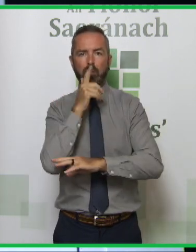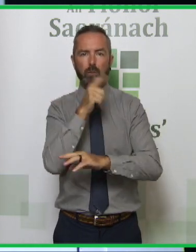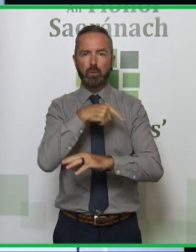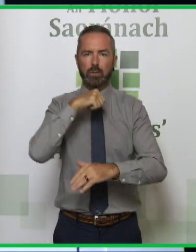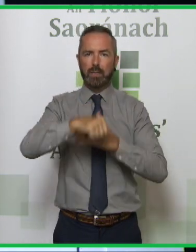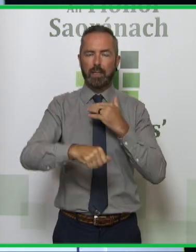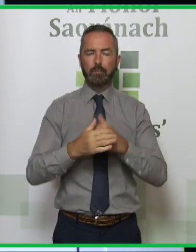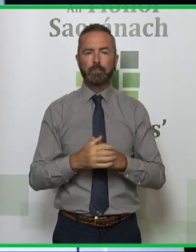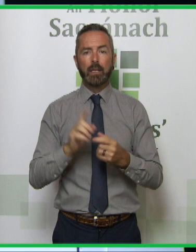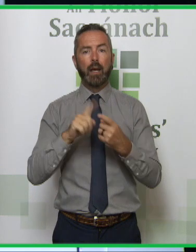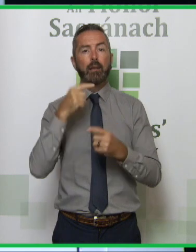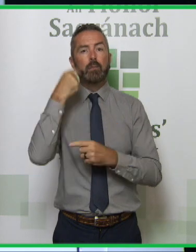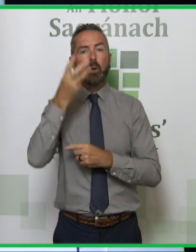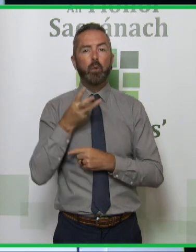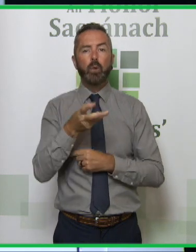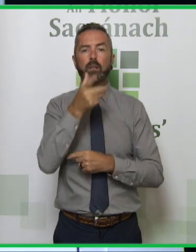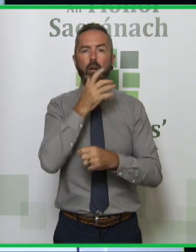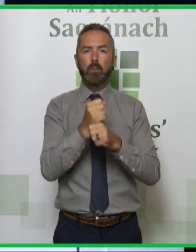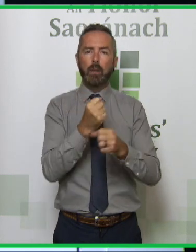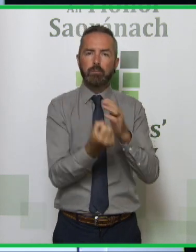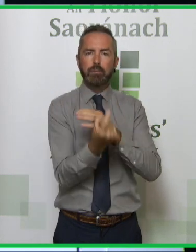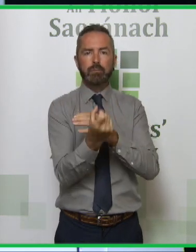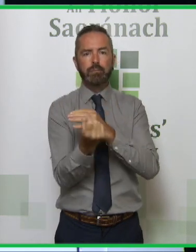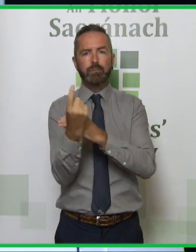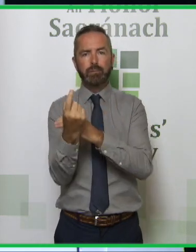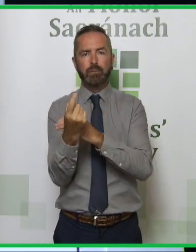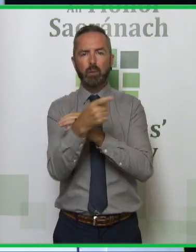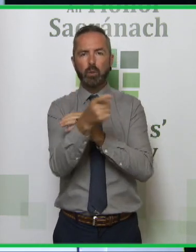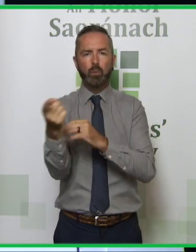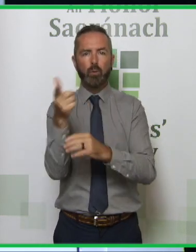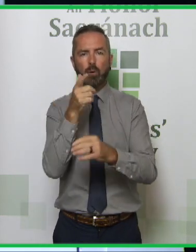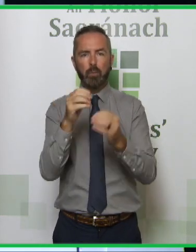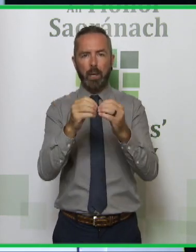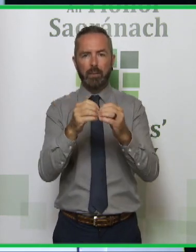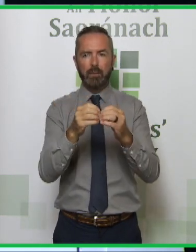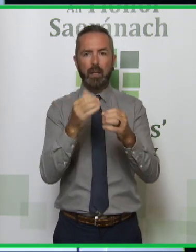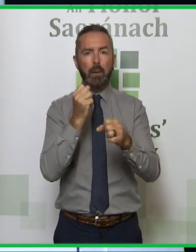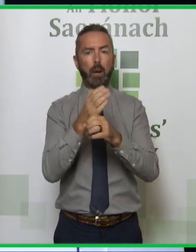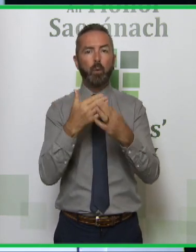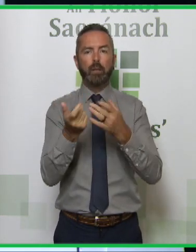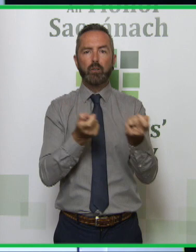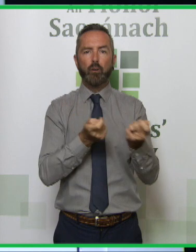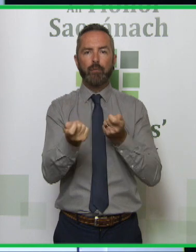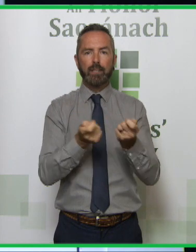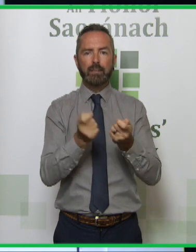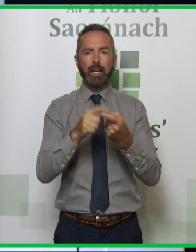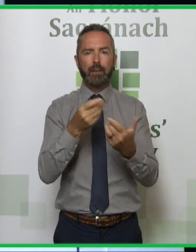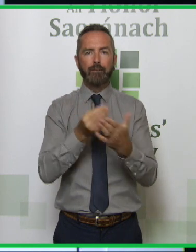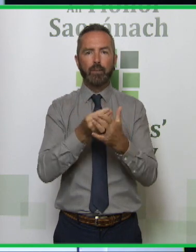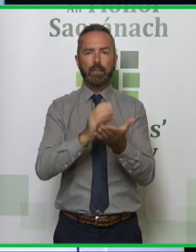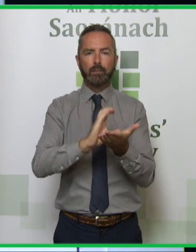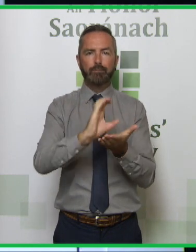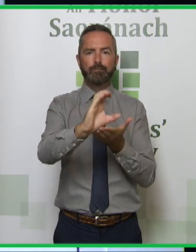tomorrow, we'll talk about an issue which you have equally raised as important, which is the issue of governance and oversight and funding